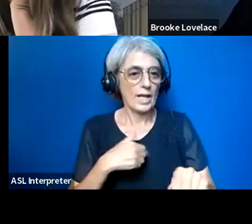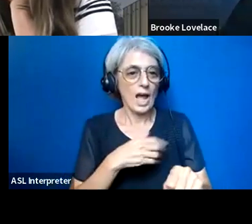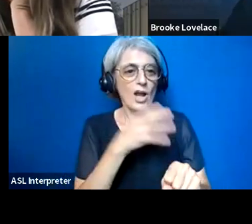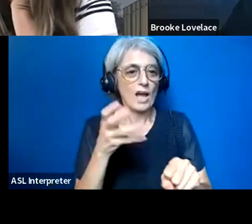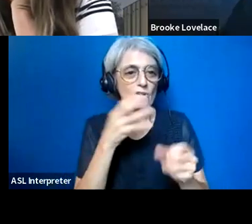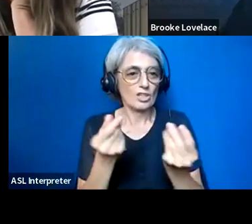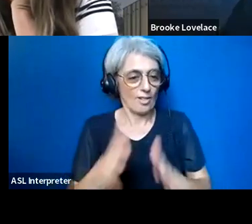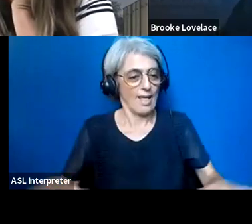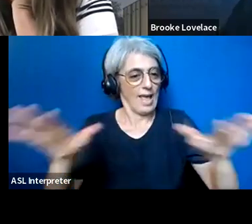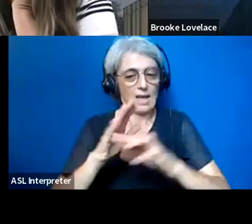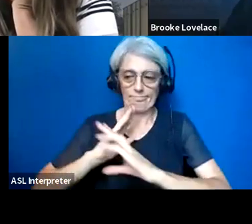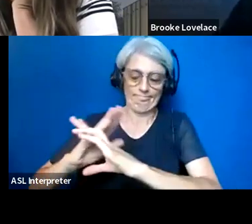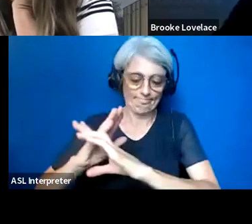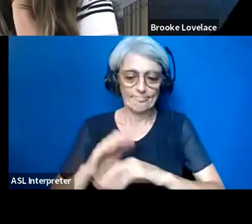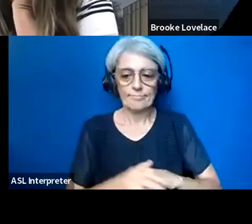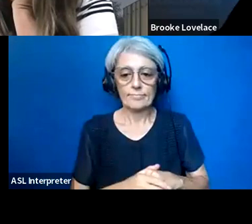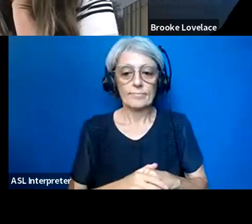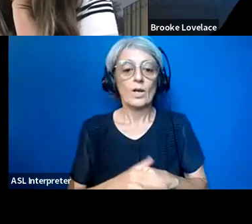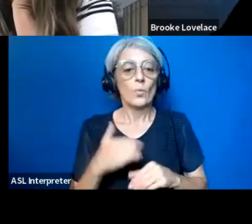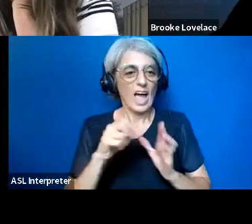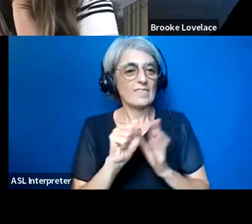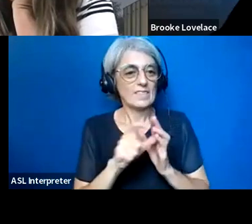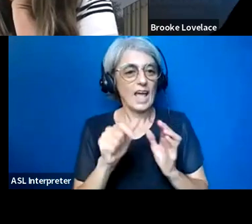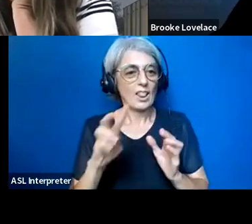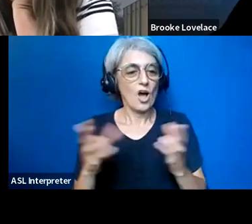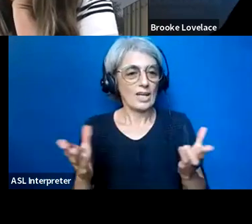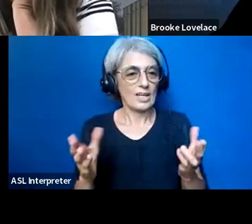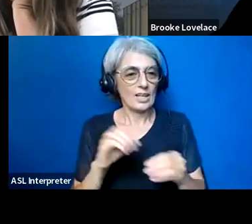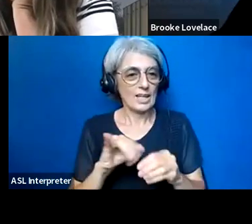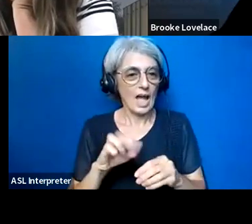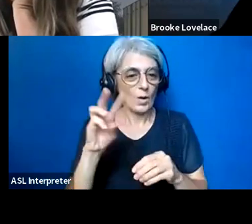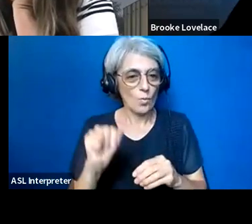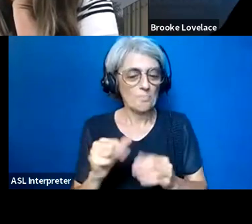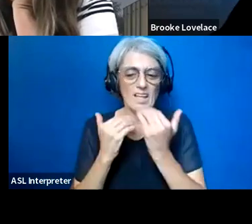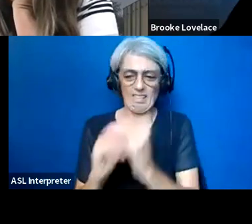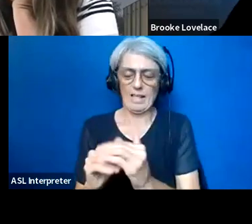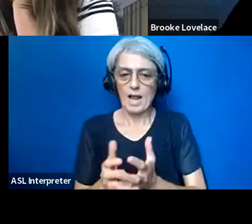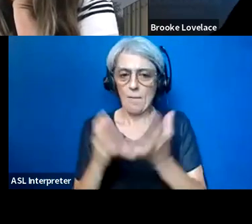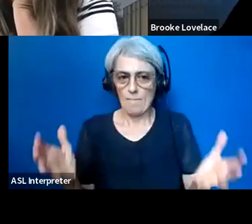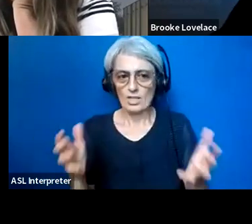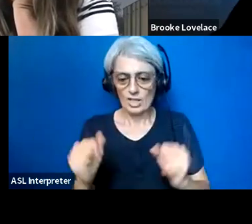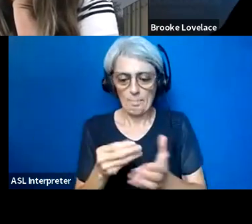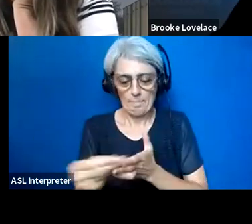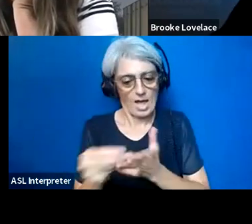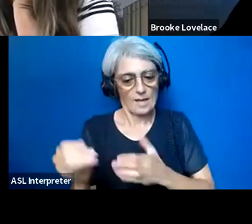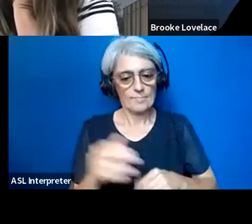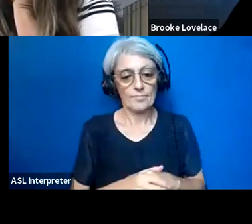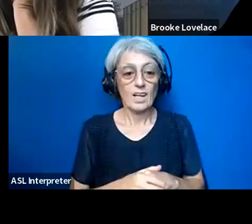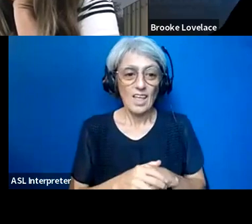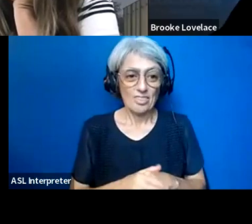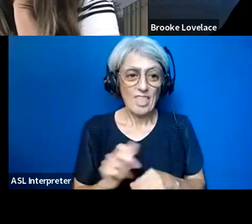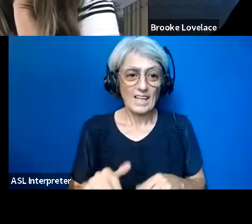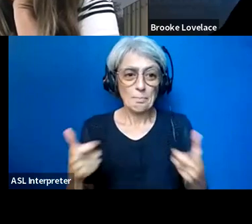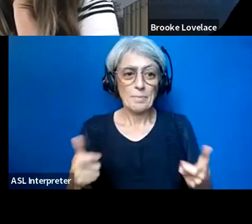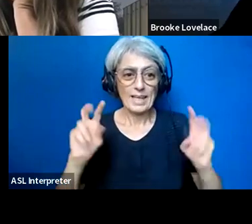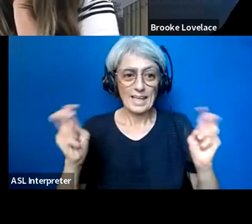we do have that state law in place that very much limits the amount. But that is a very real issue, and it's something that Senator Ernst is very